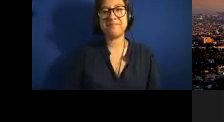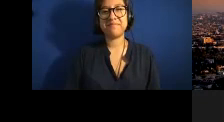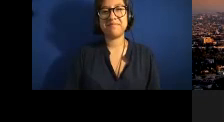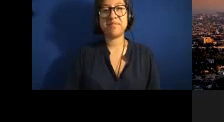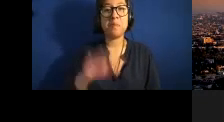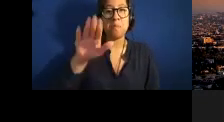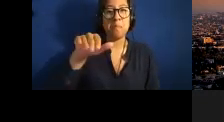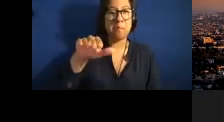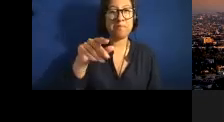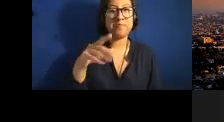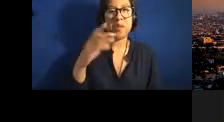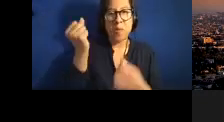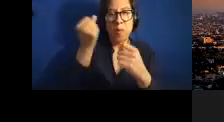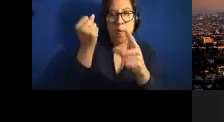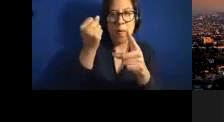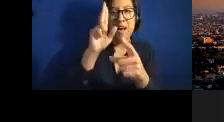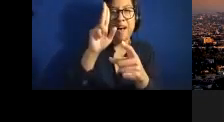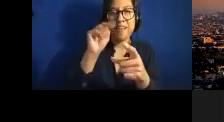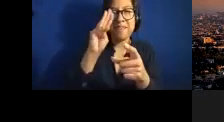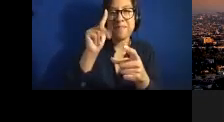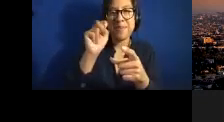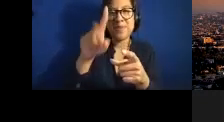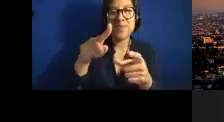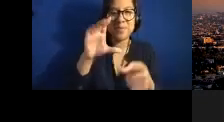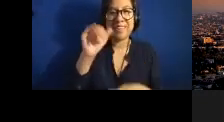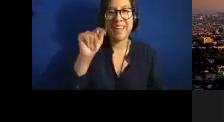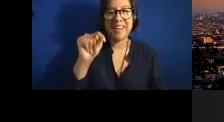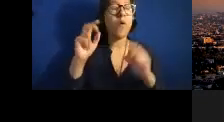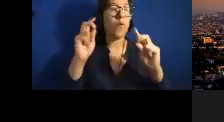Just give me a second, let me unmute you, Kat.